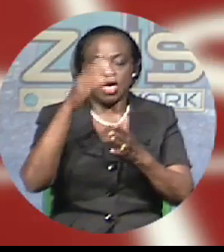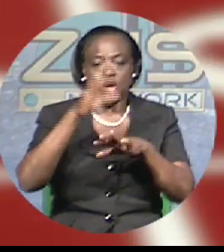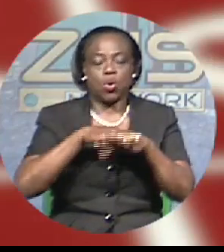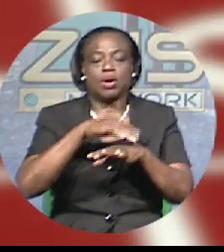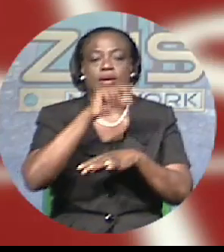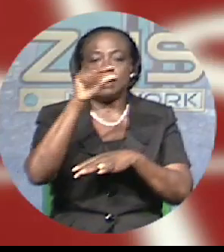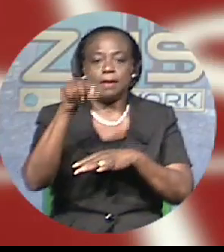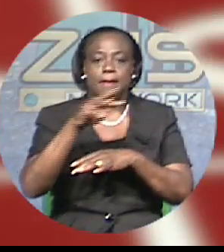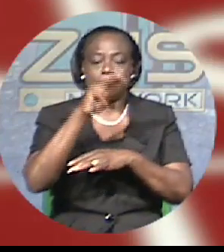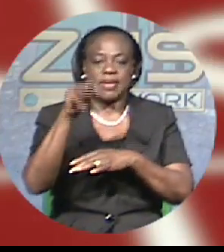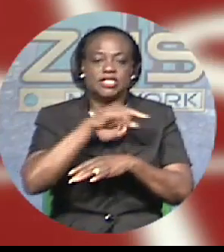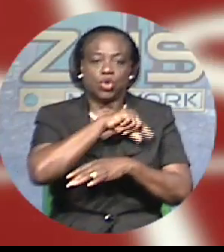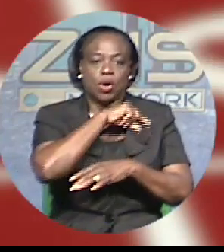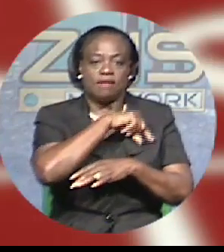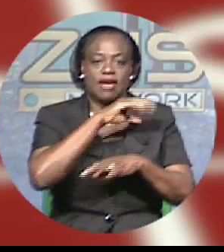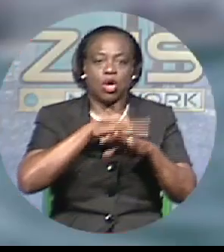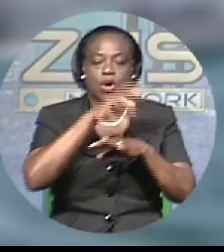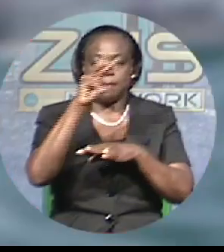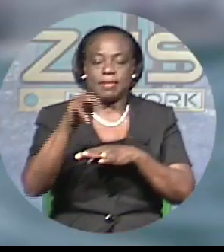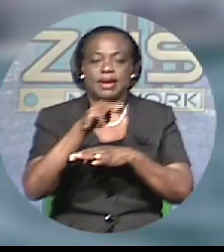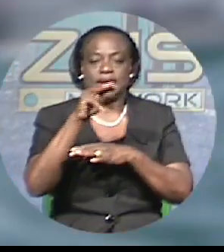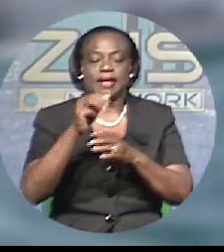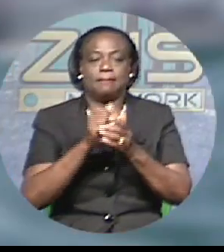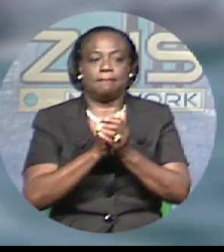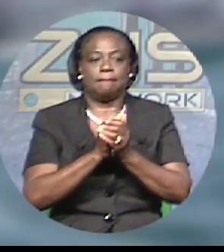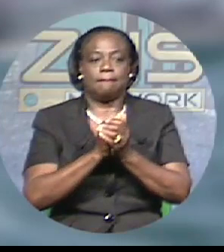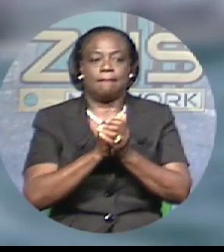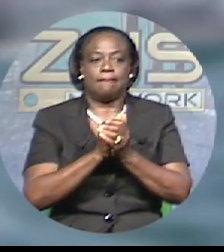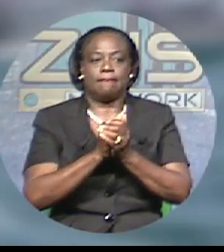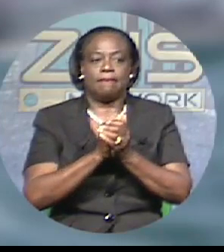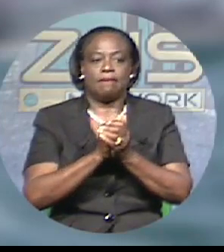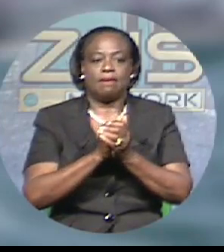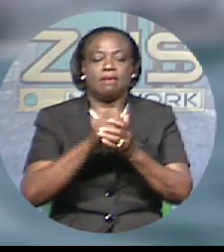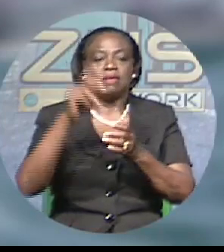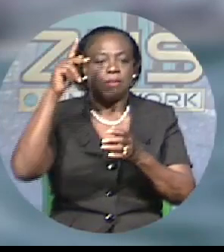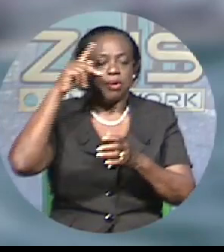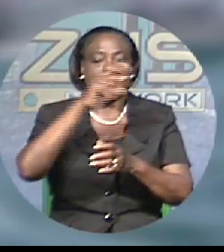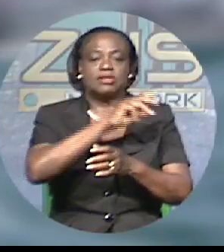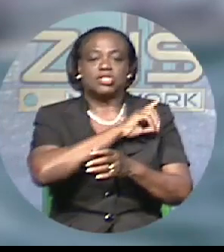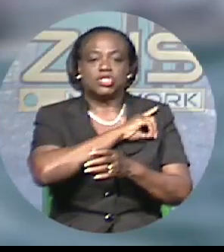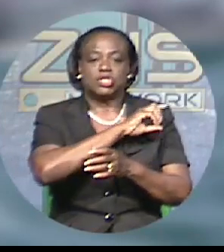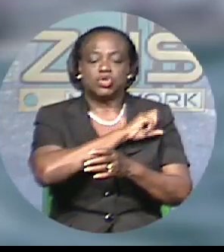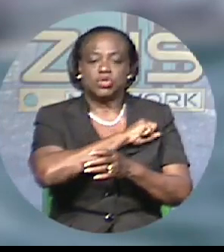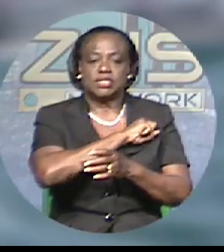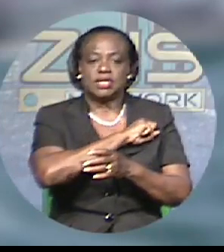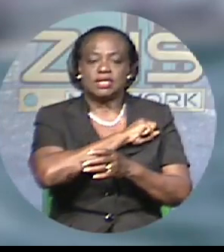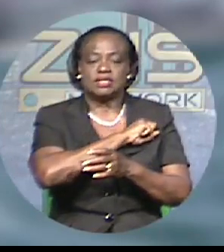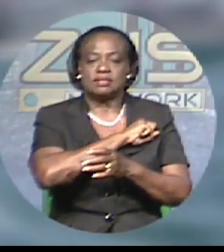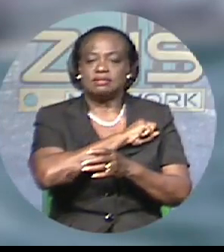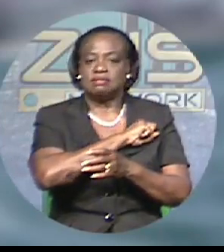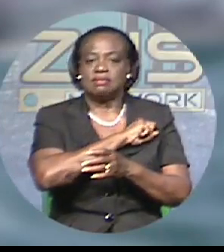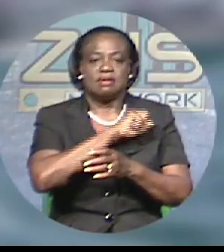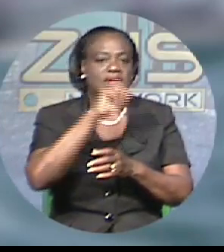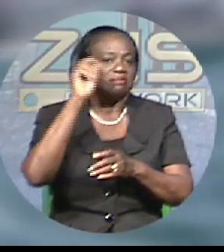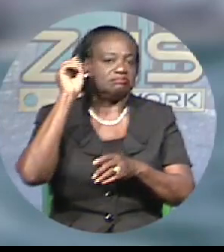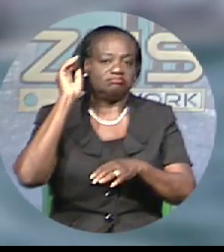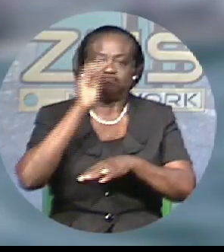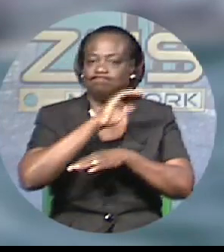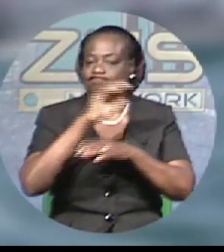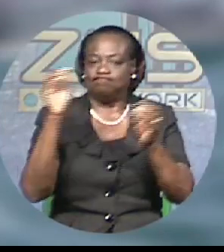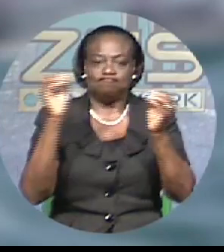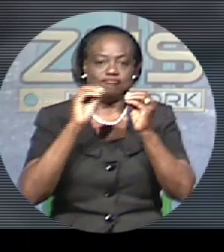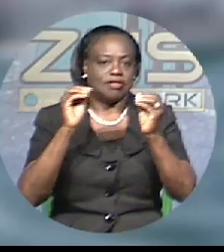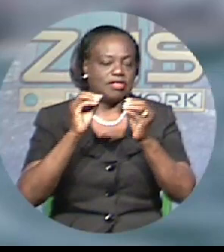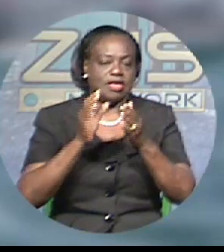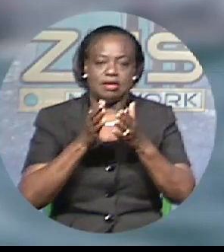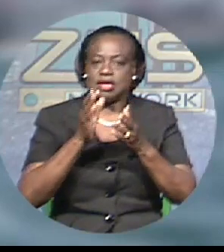out of lane number 5. As for sailor Paul D'Souza, he was unable to get any races in for the second consecutive day in